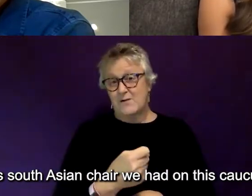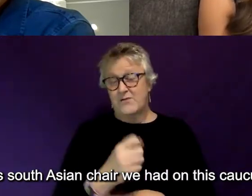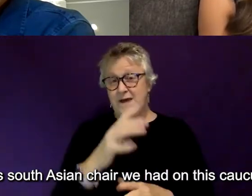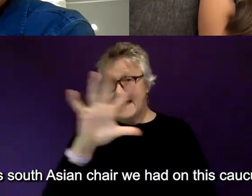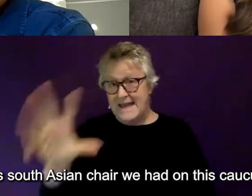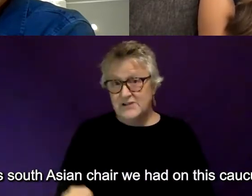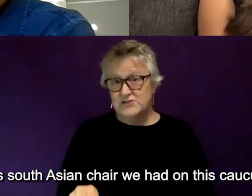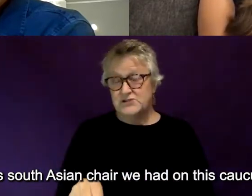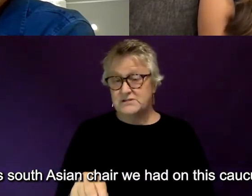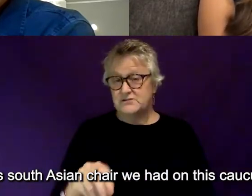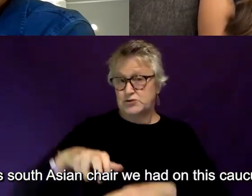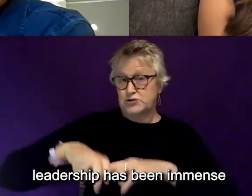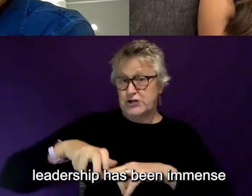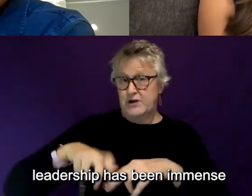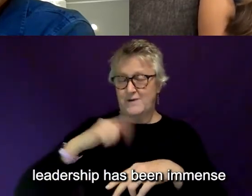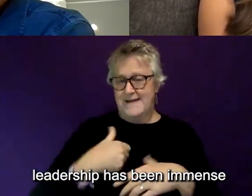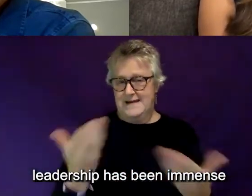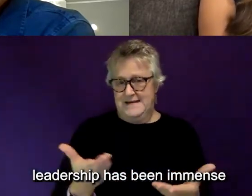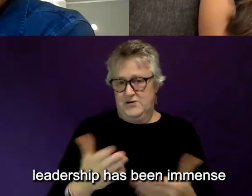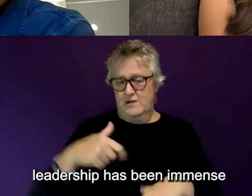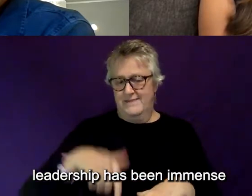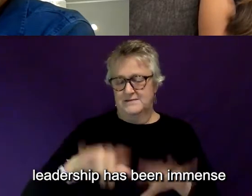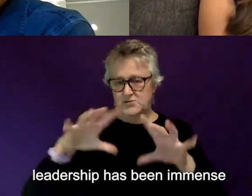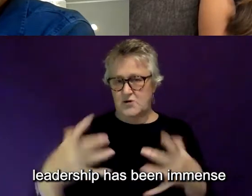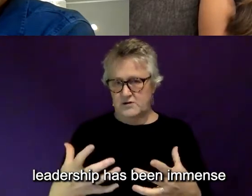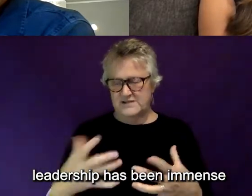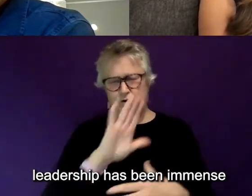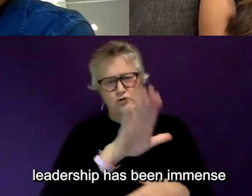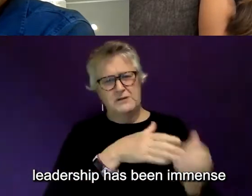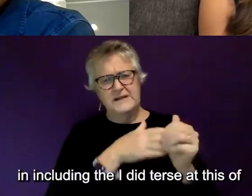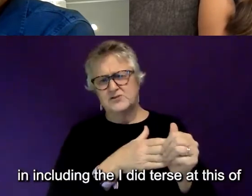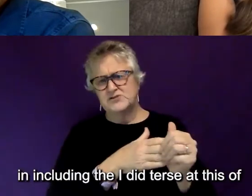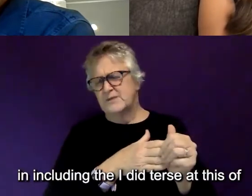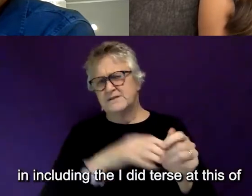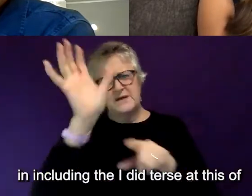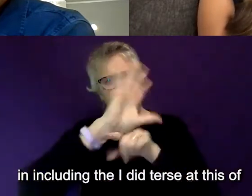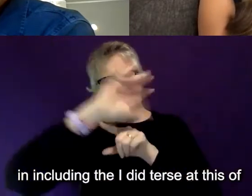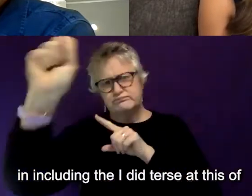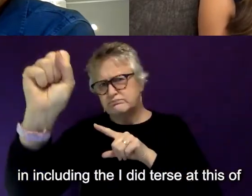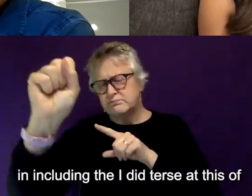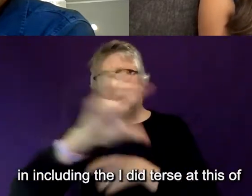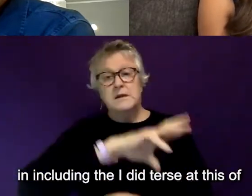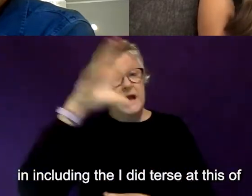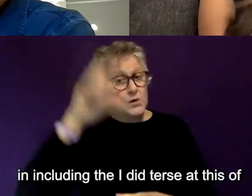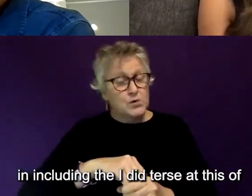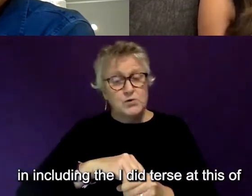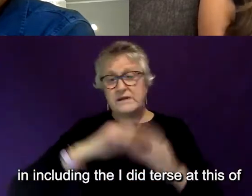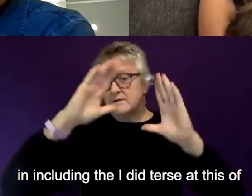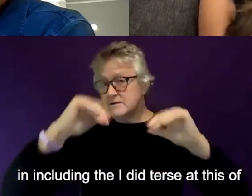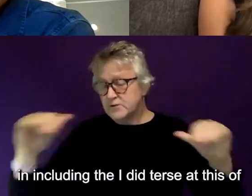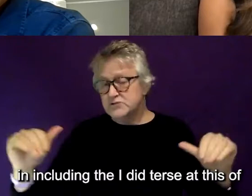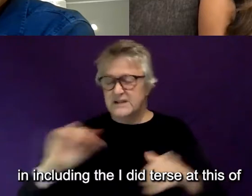chair that we've had on this caucus, and her leadership has been immense at including the diversity of all